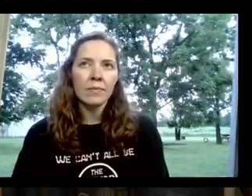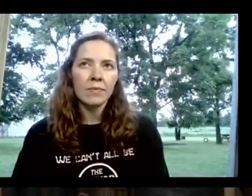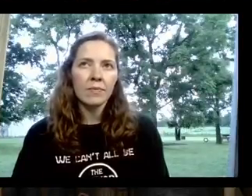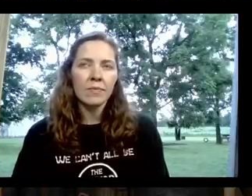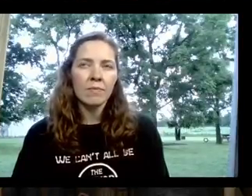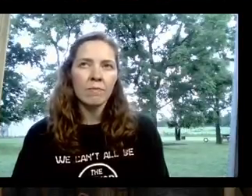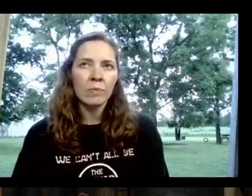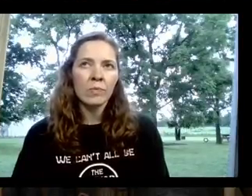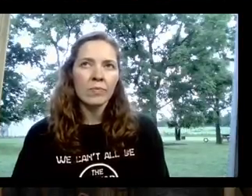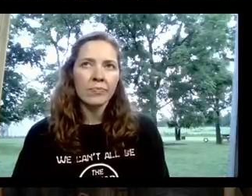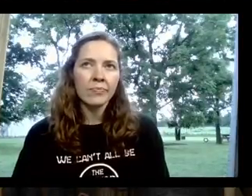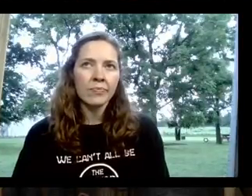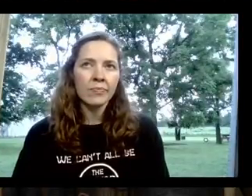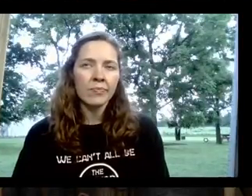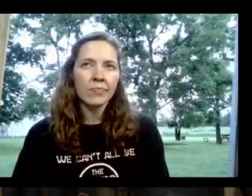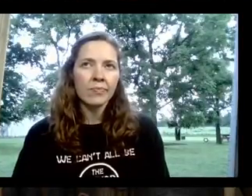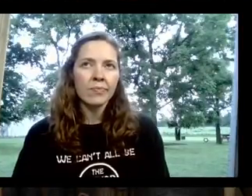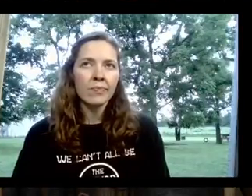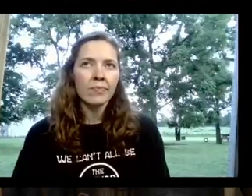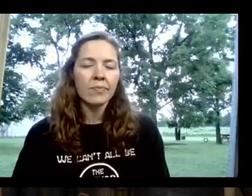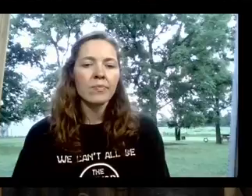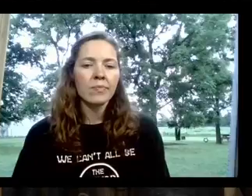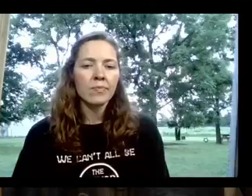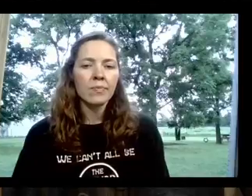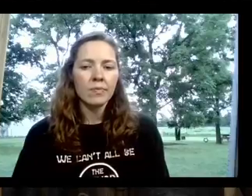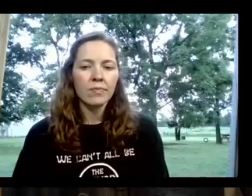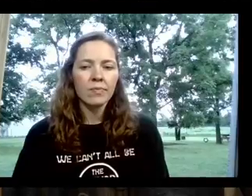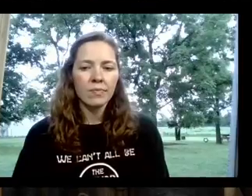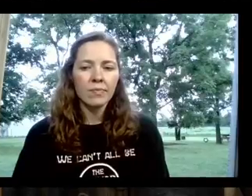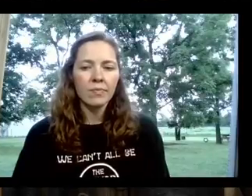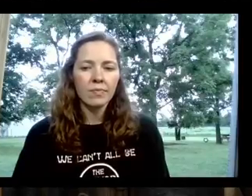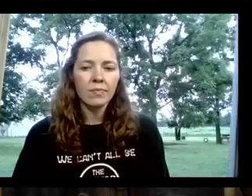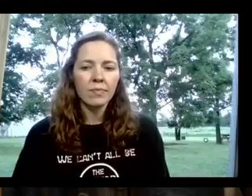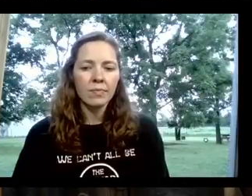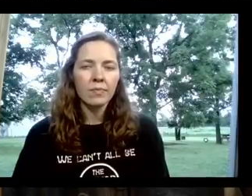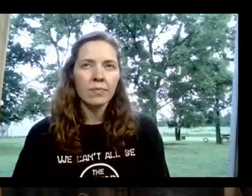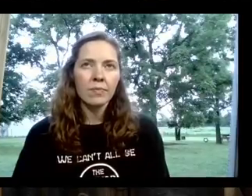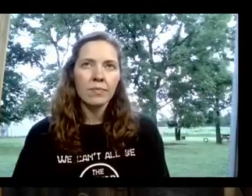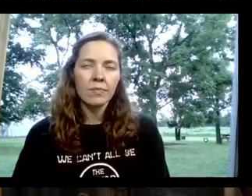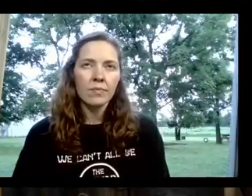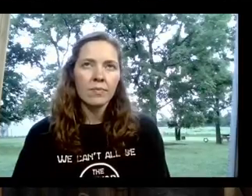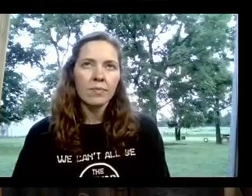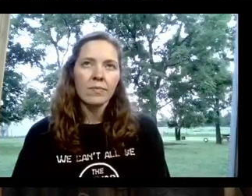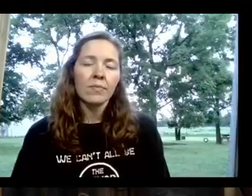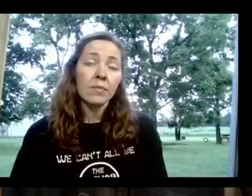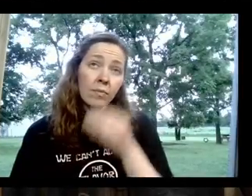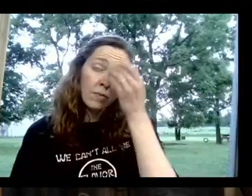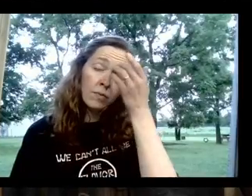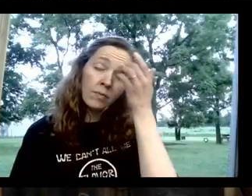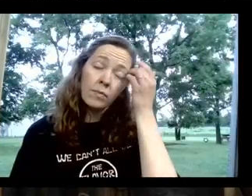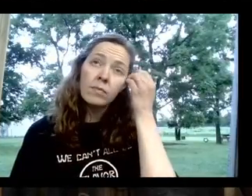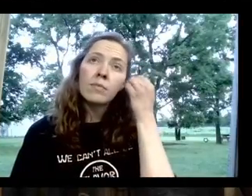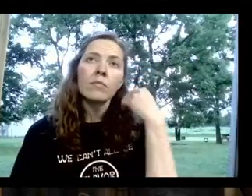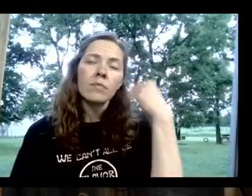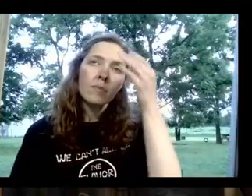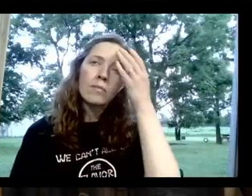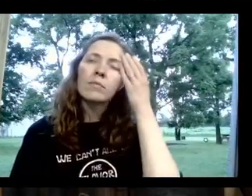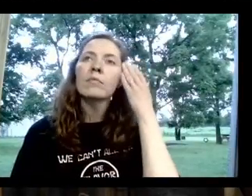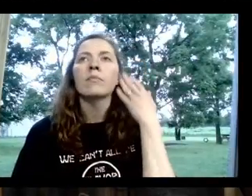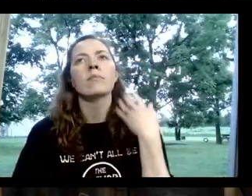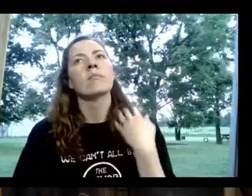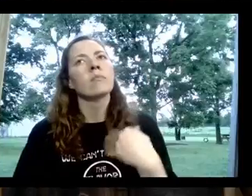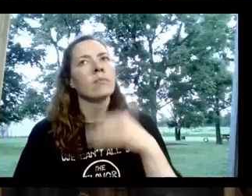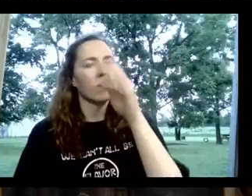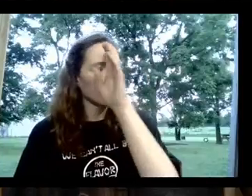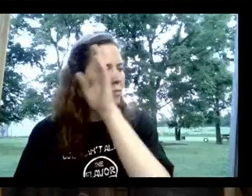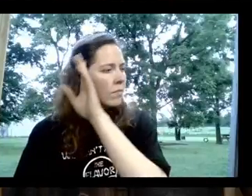horseshoes were not a very high grade of wrought iron. Nails, again, not a very high grade of wrought iron. You know, they are wrought iron,